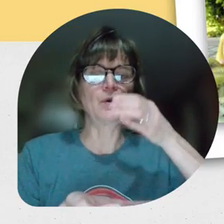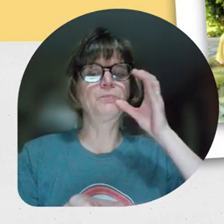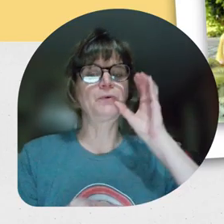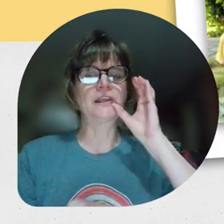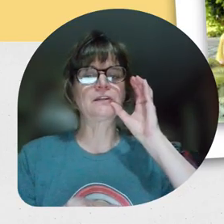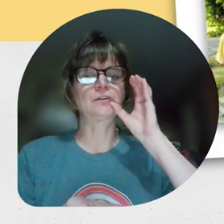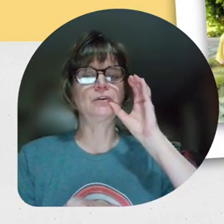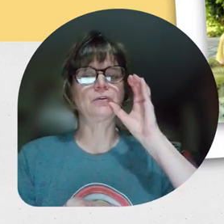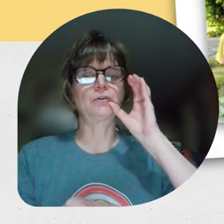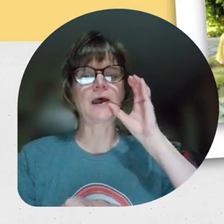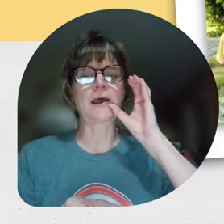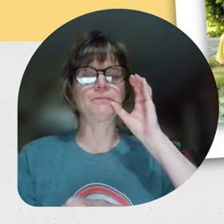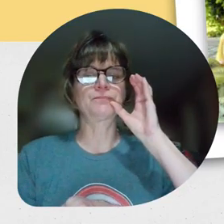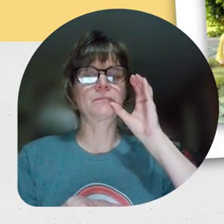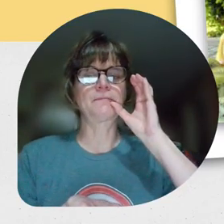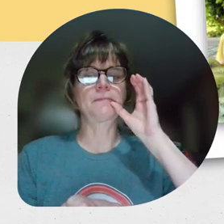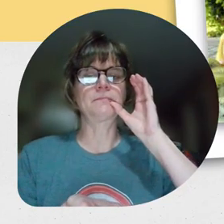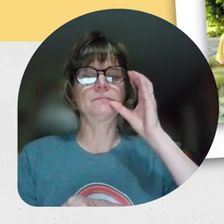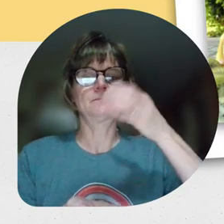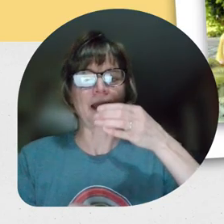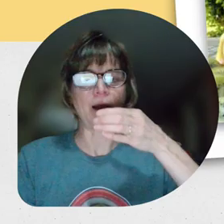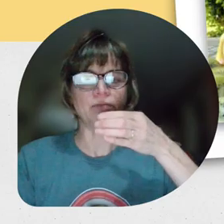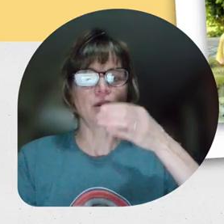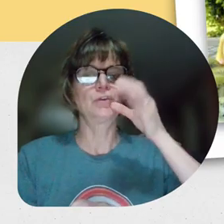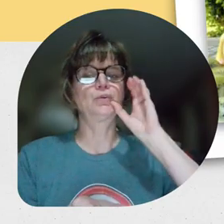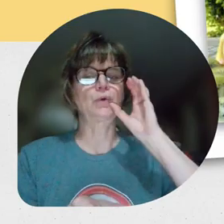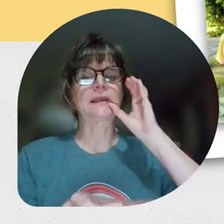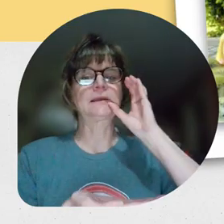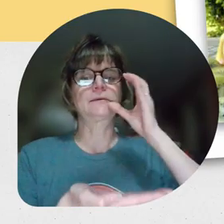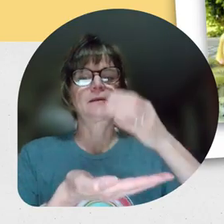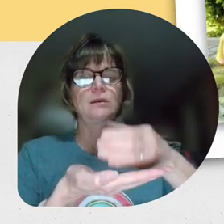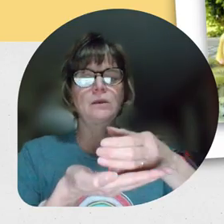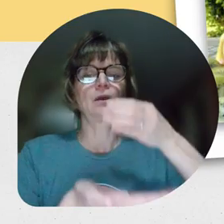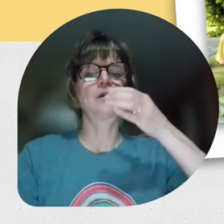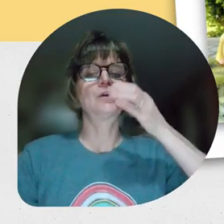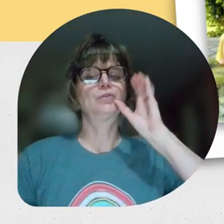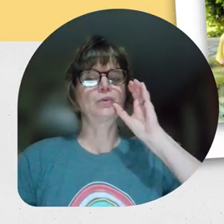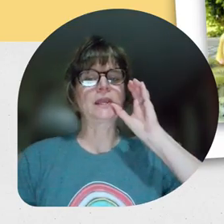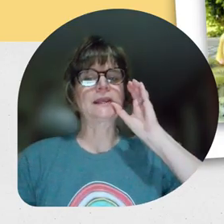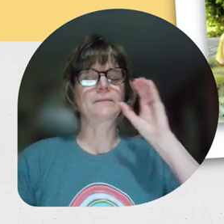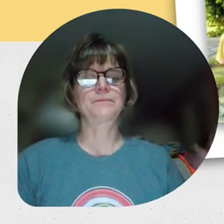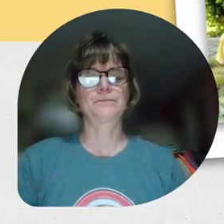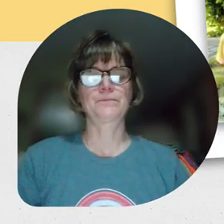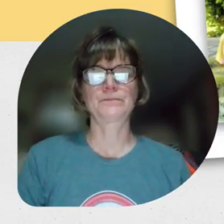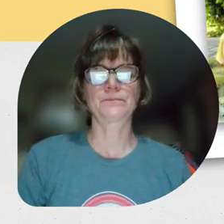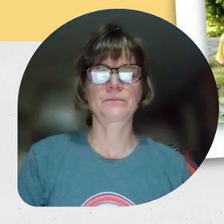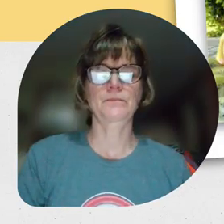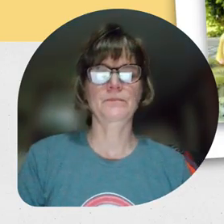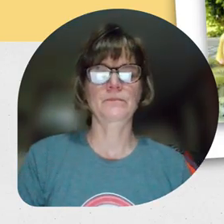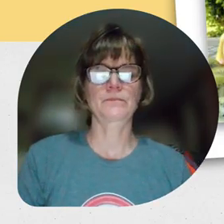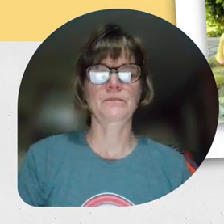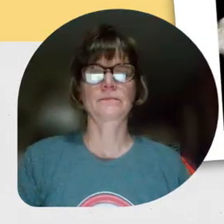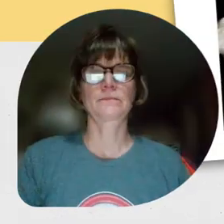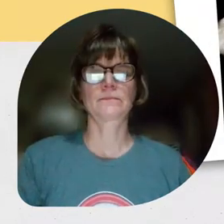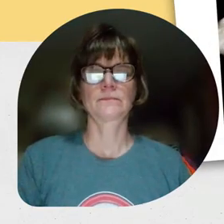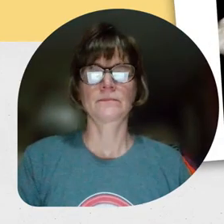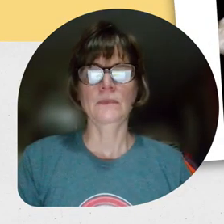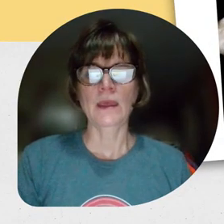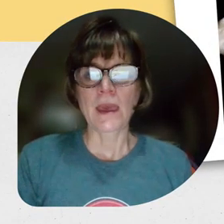you bring it to your mouth. Drink, drink.